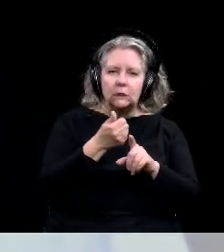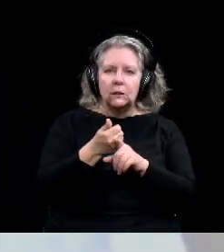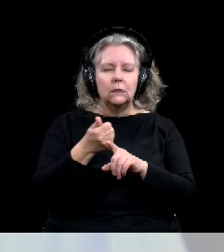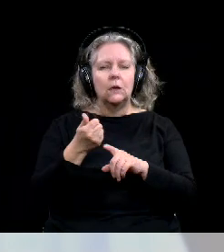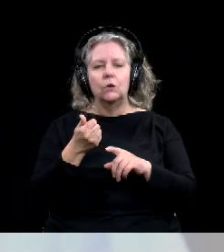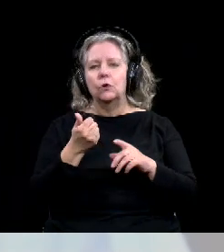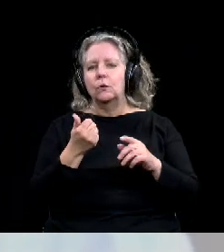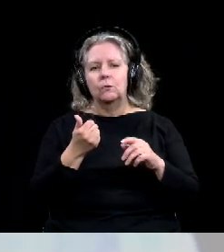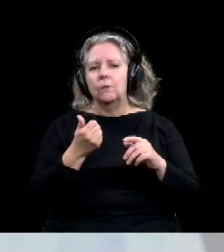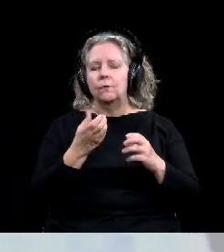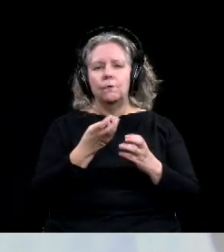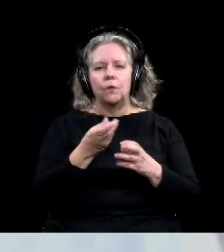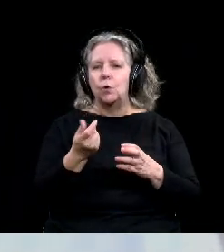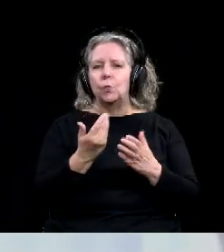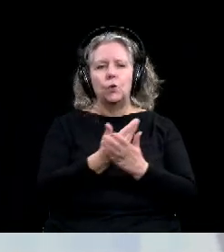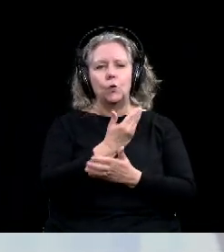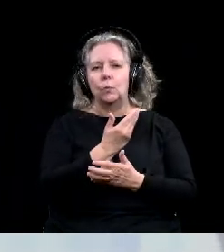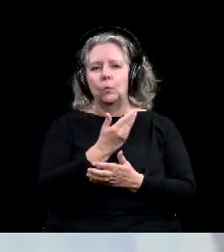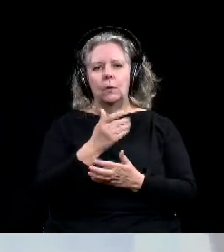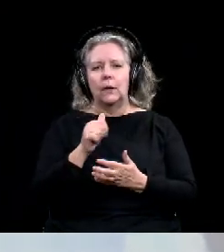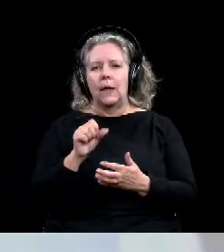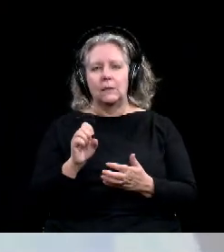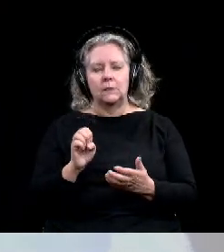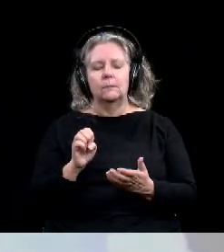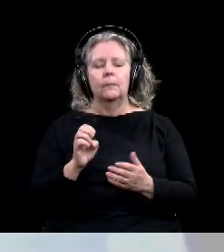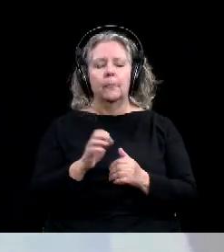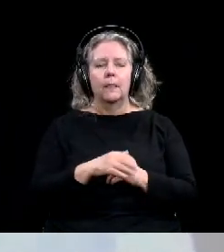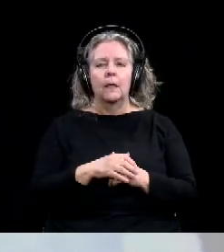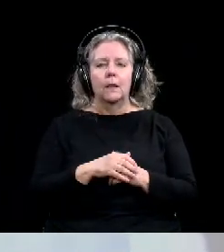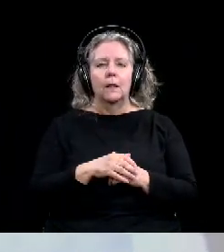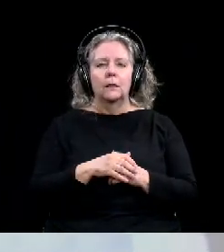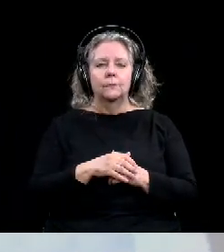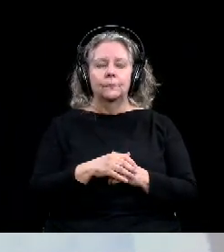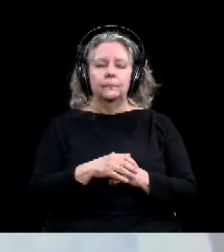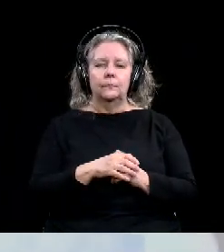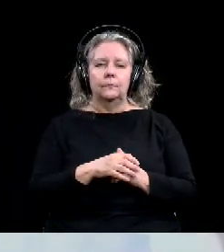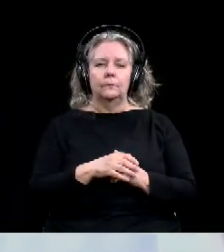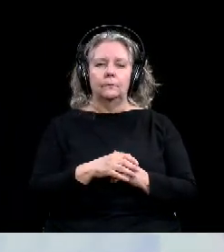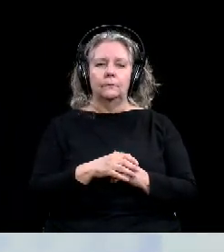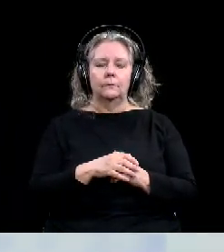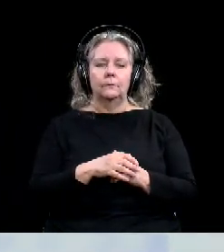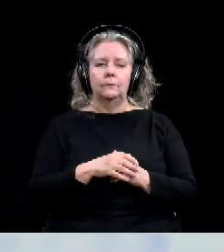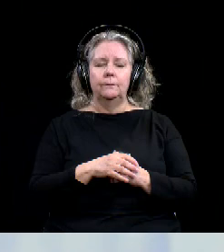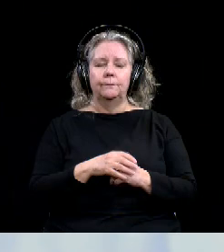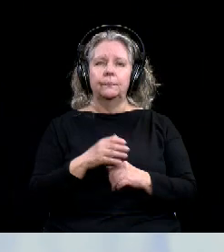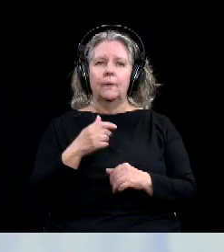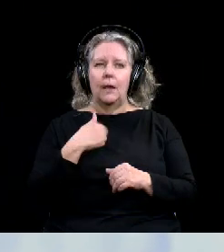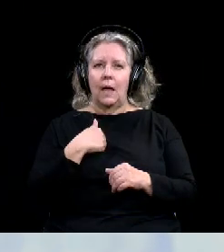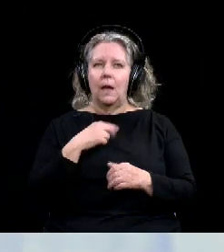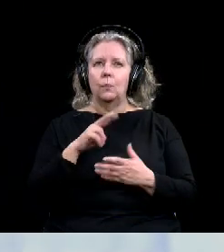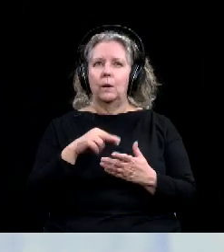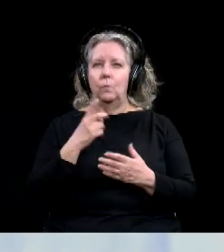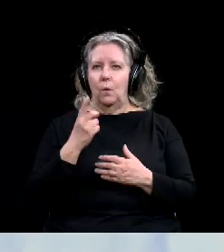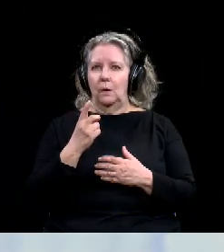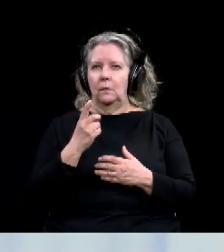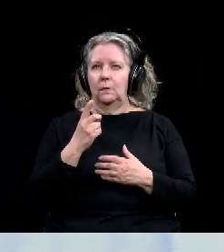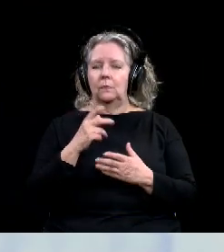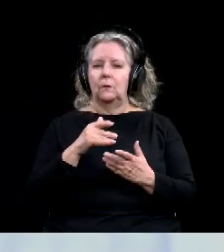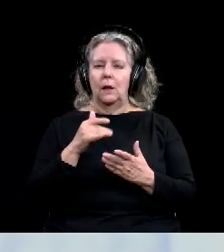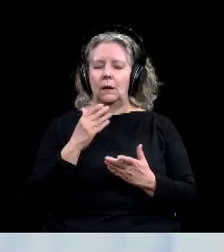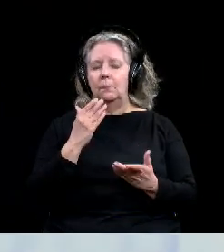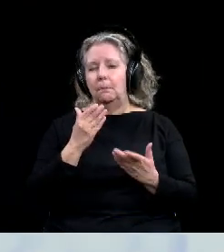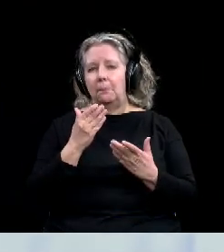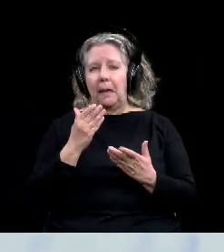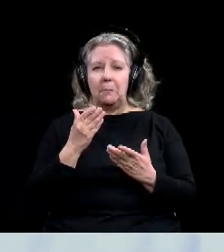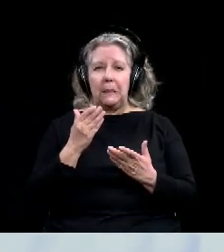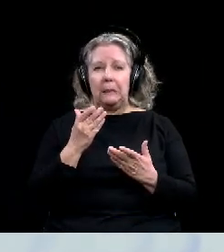So I did read one study. This may be a little optimistic, but that said that asymptomatic rates were